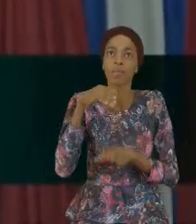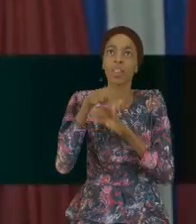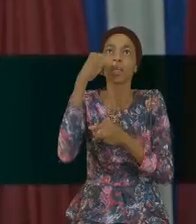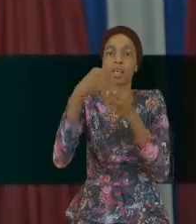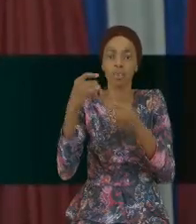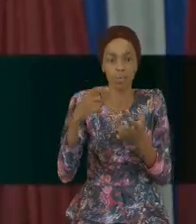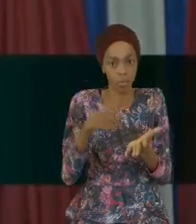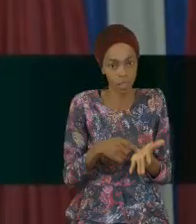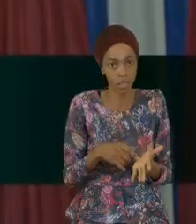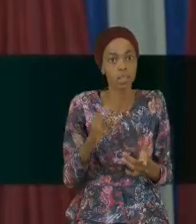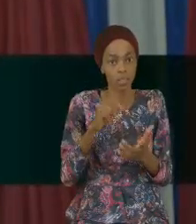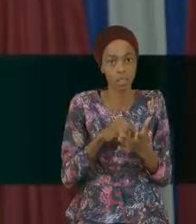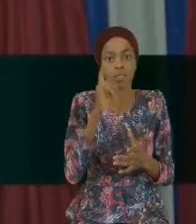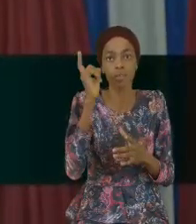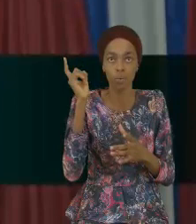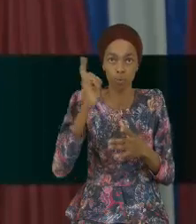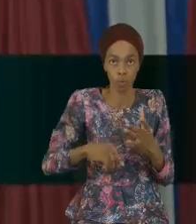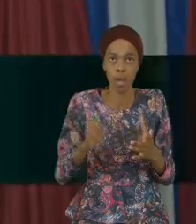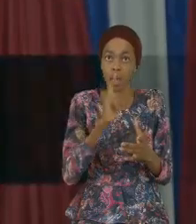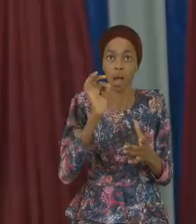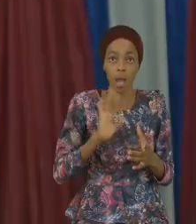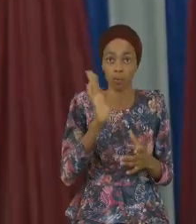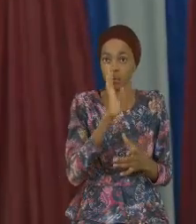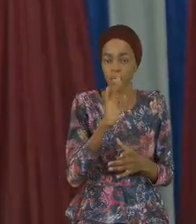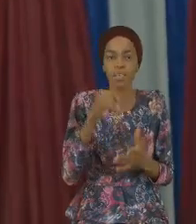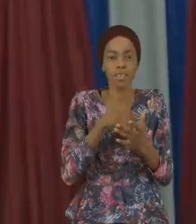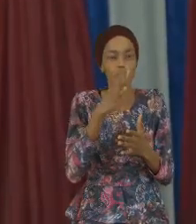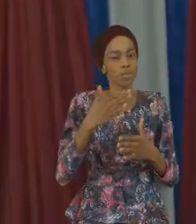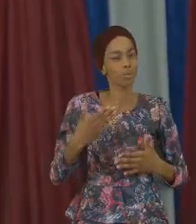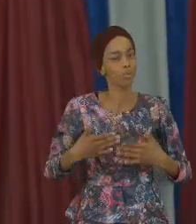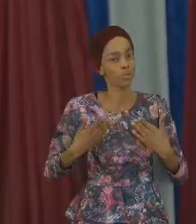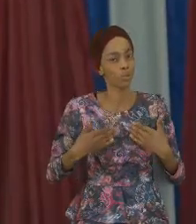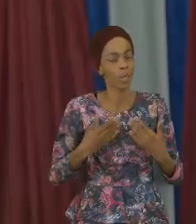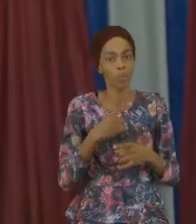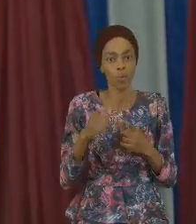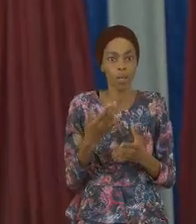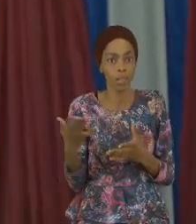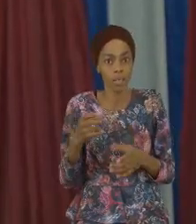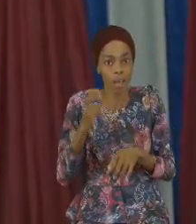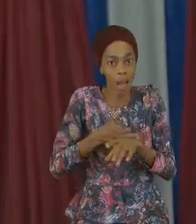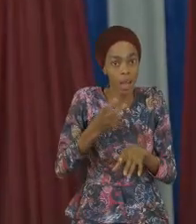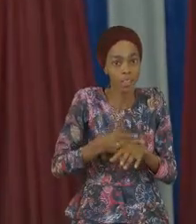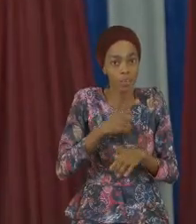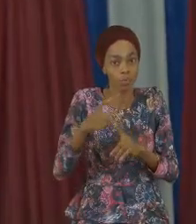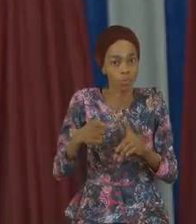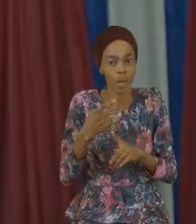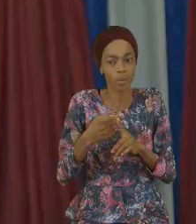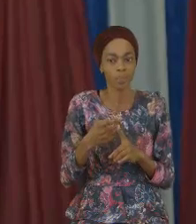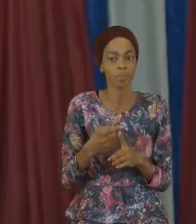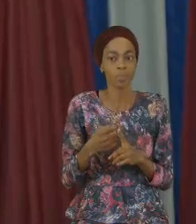that's where I'm going to be. It's your joy when the things are tall. And when